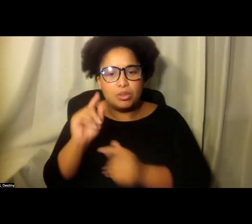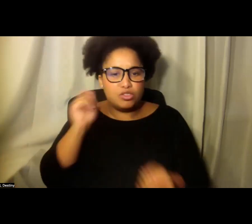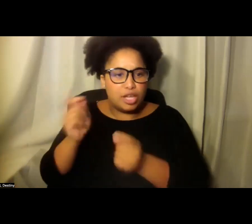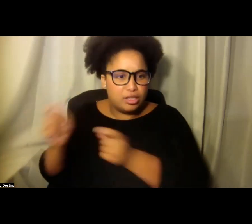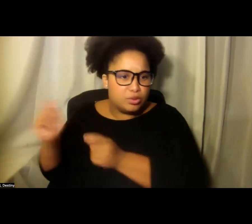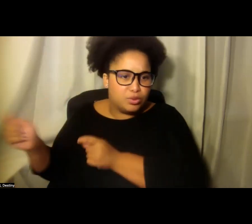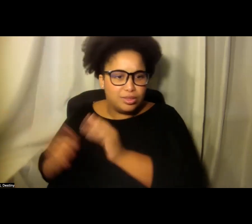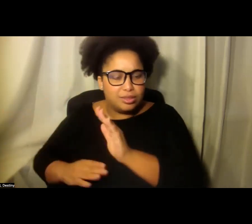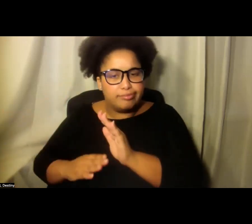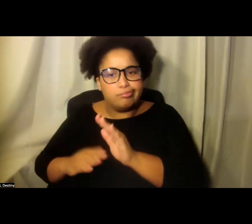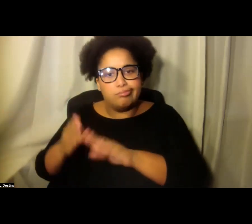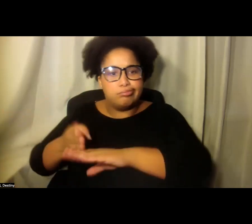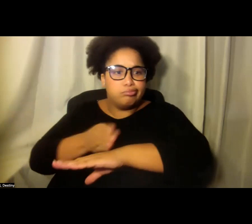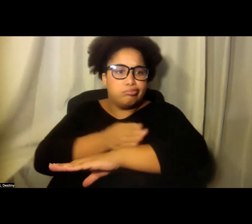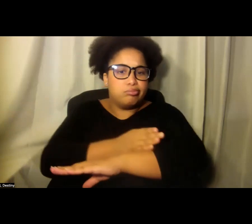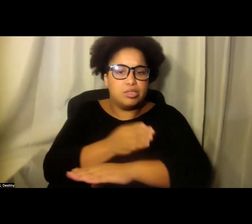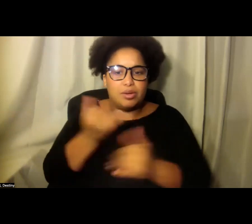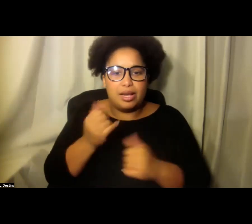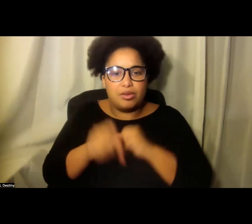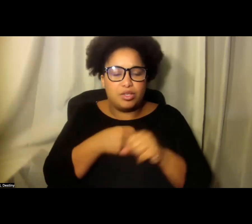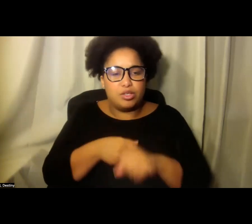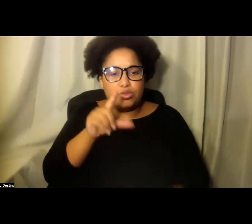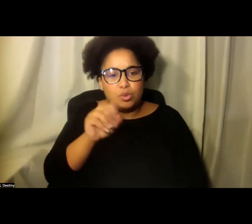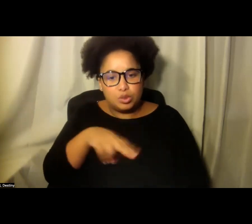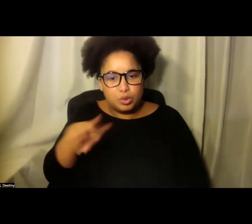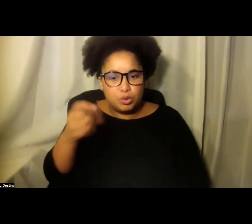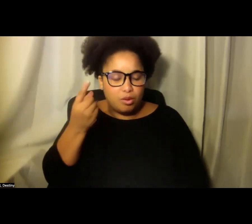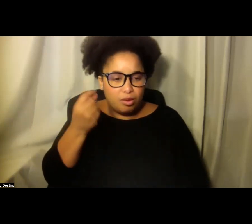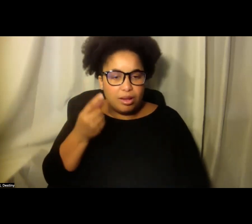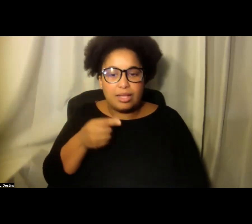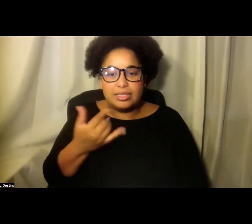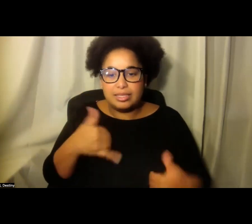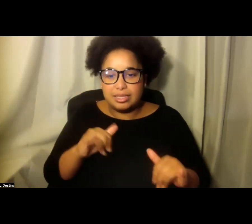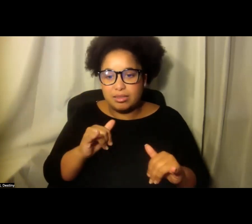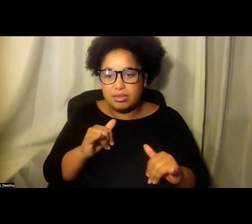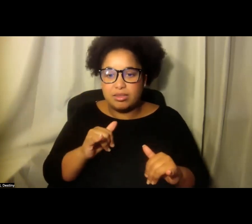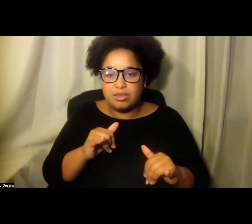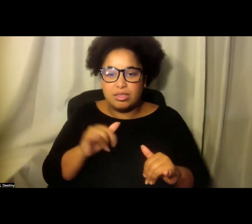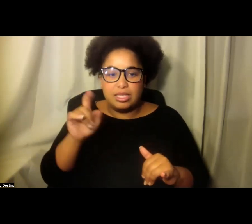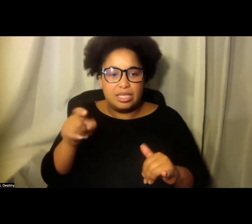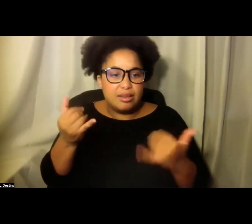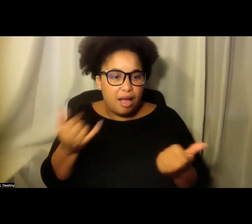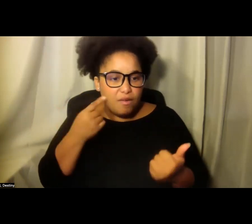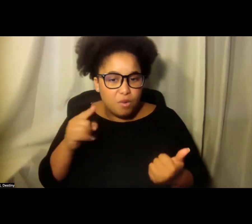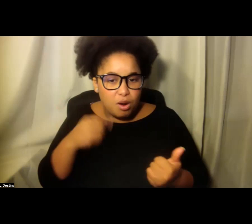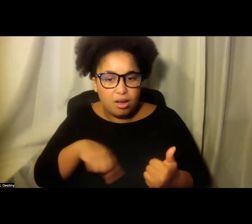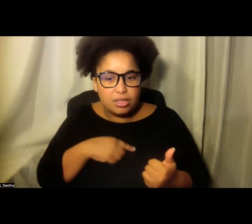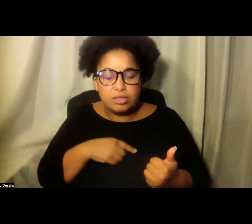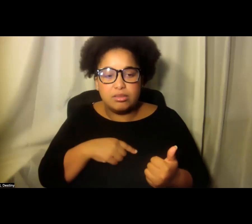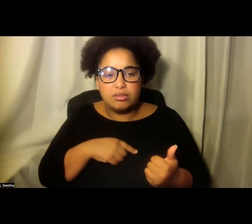time. Here we are in 2022, and the need really is there for us